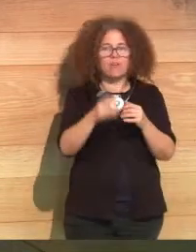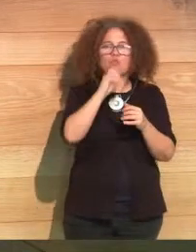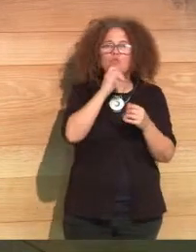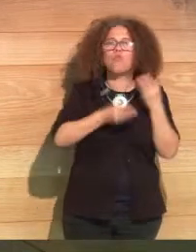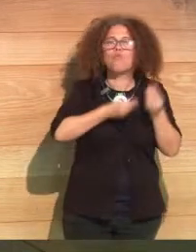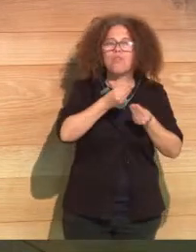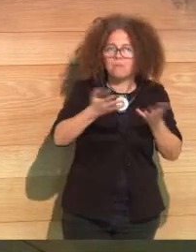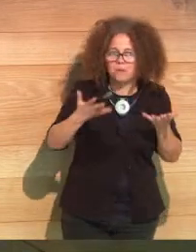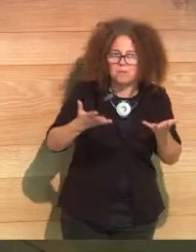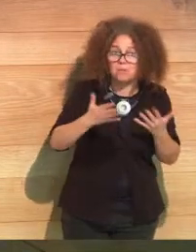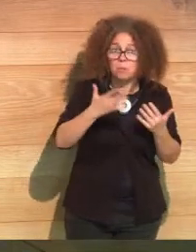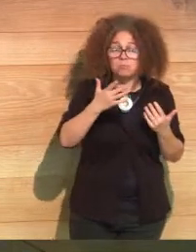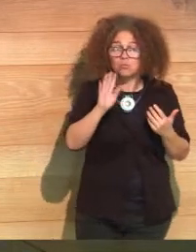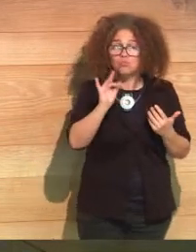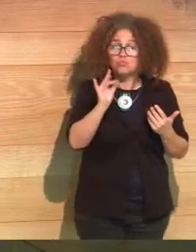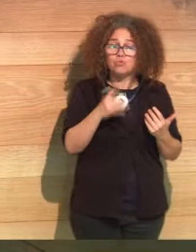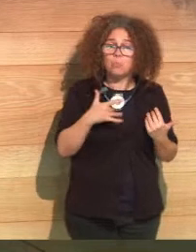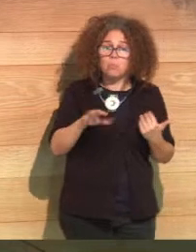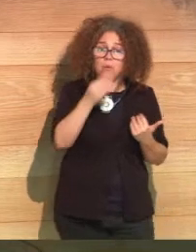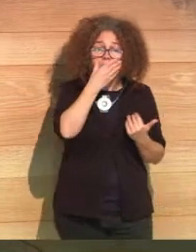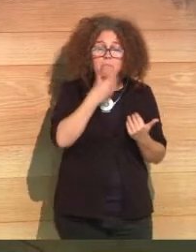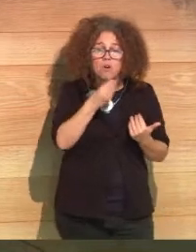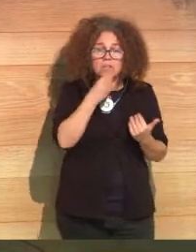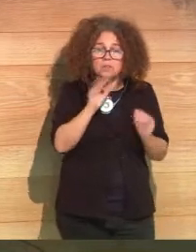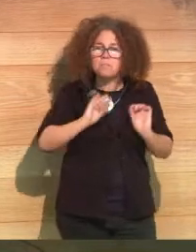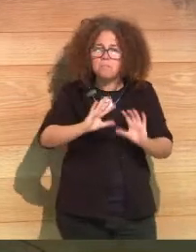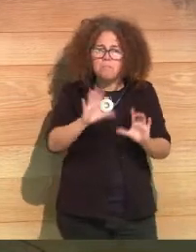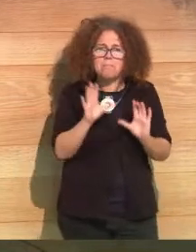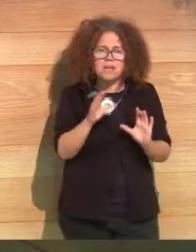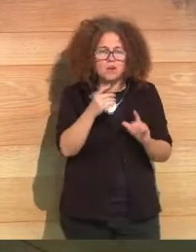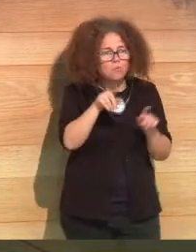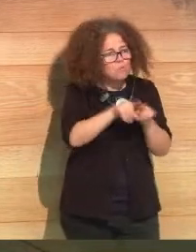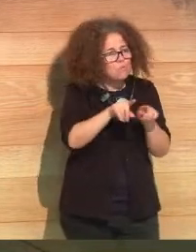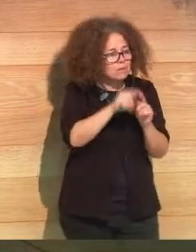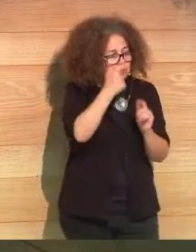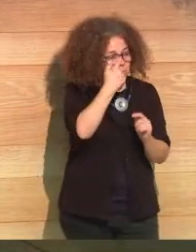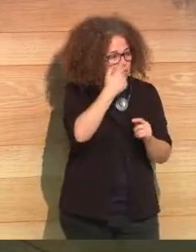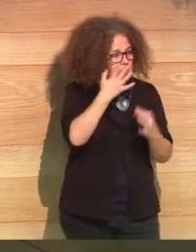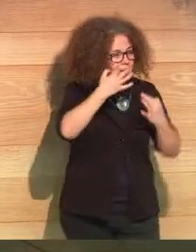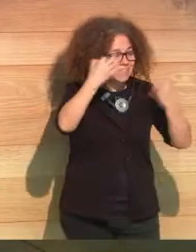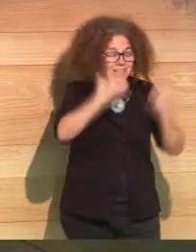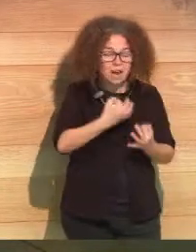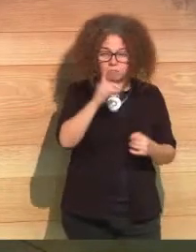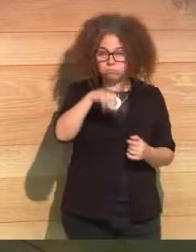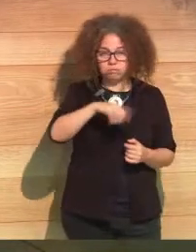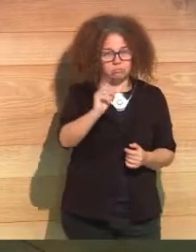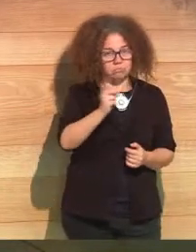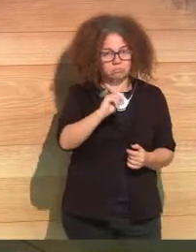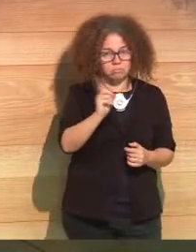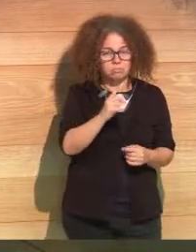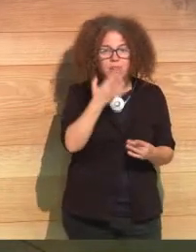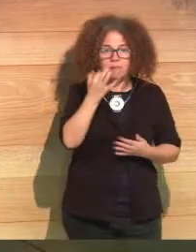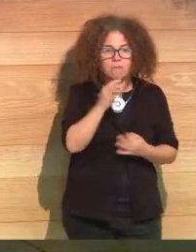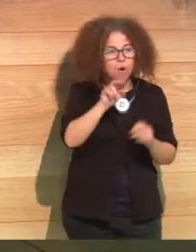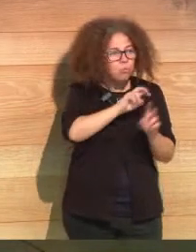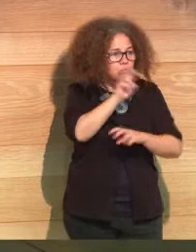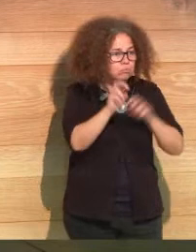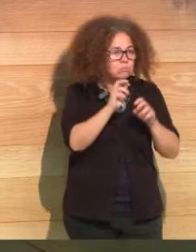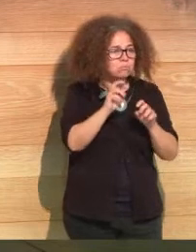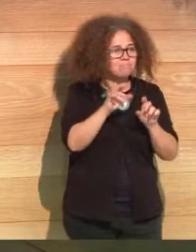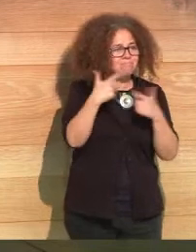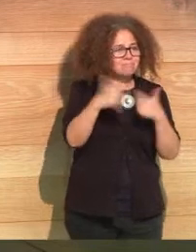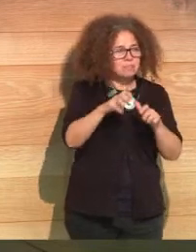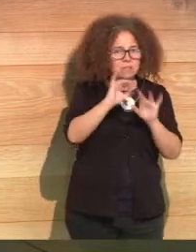It can be beautiful, but it's also a mise en scène. It's not reality. We're recreating a version of nature that we love and that we think